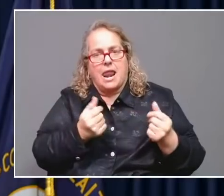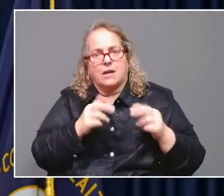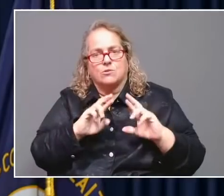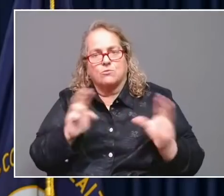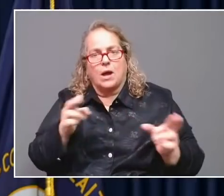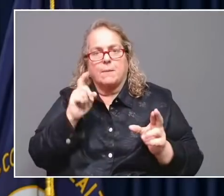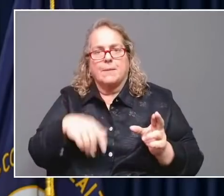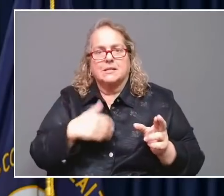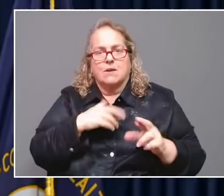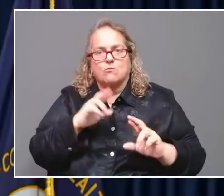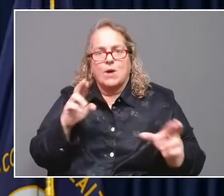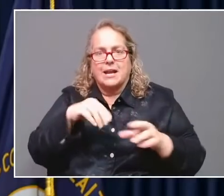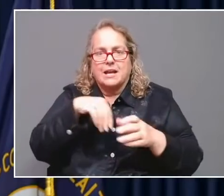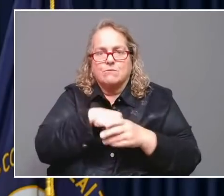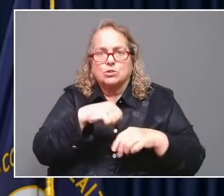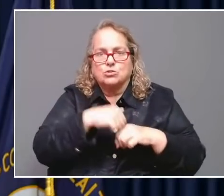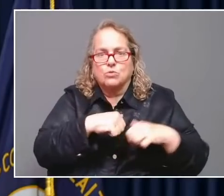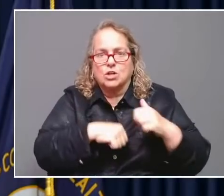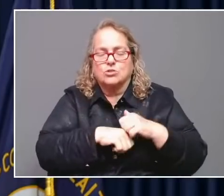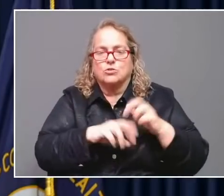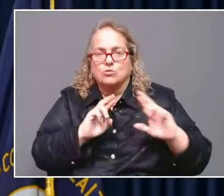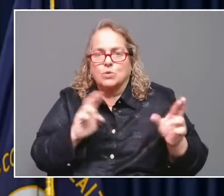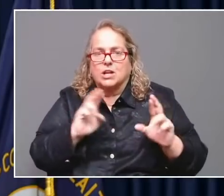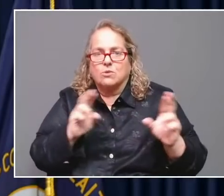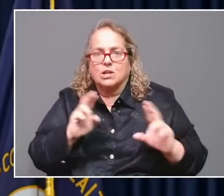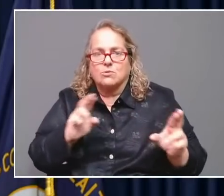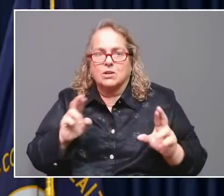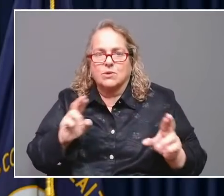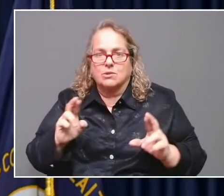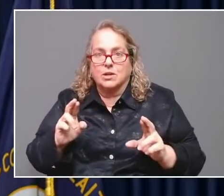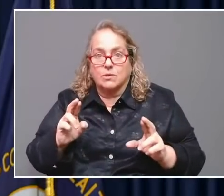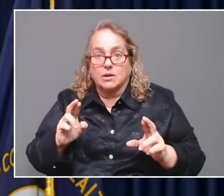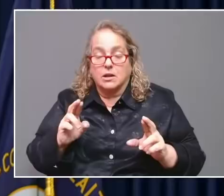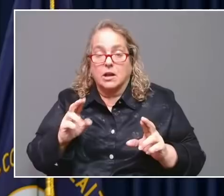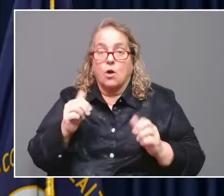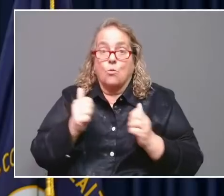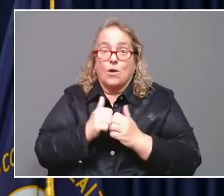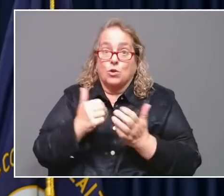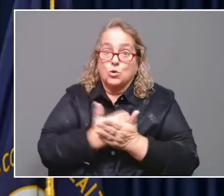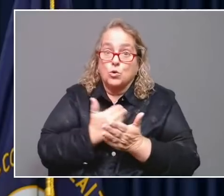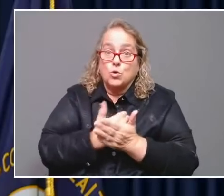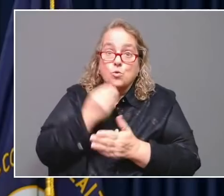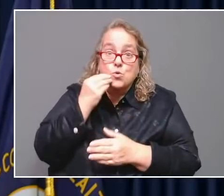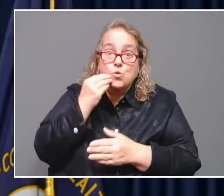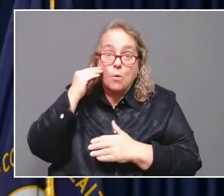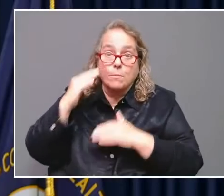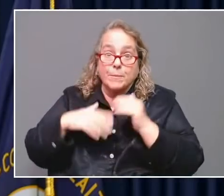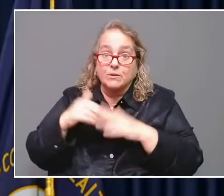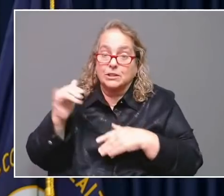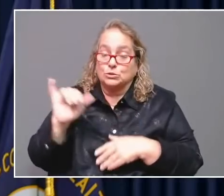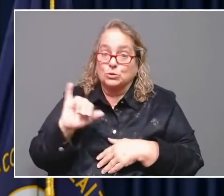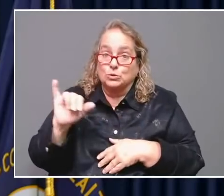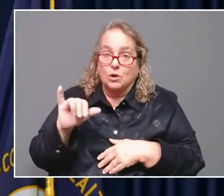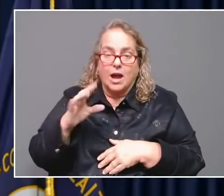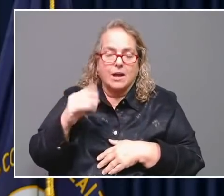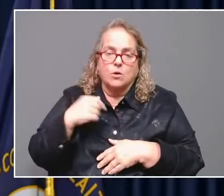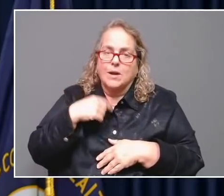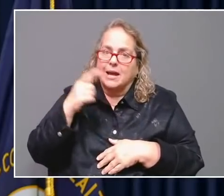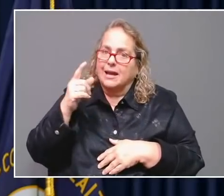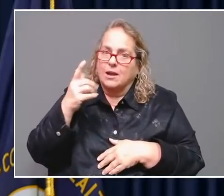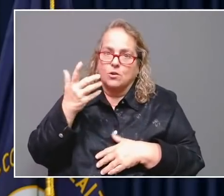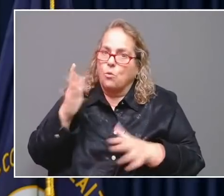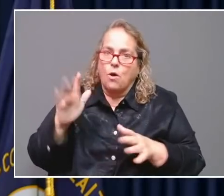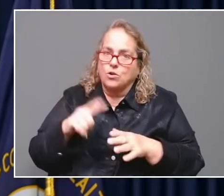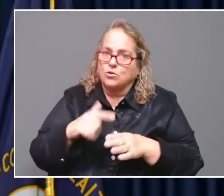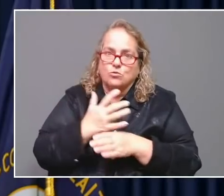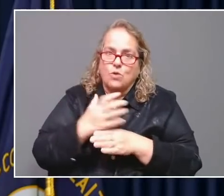next generation of sites and get them up and ready so that, honestly, we don't run out. And we actually have concerns about